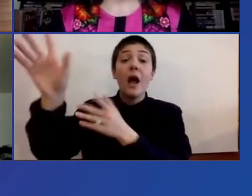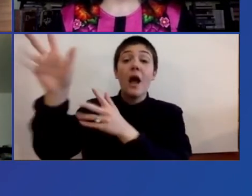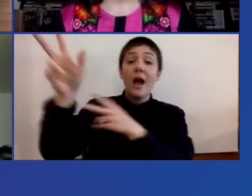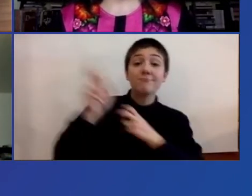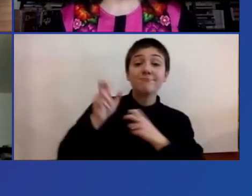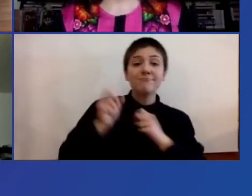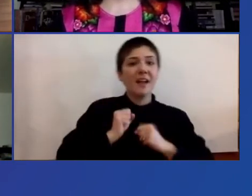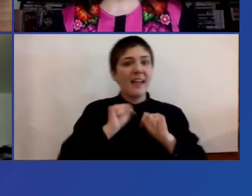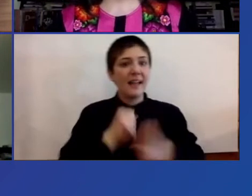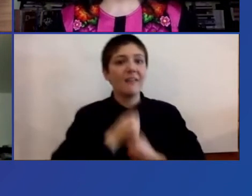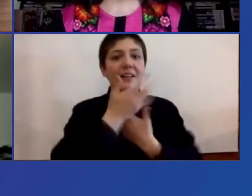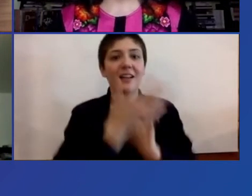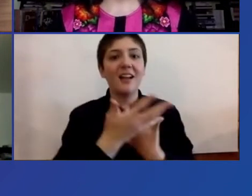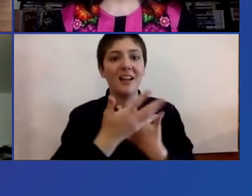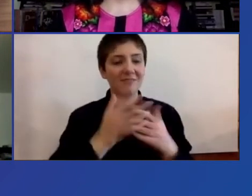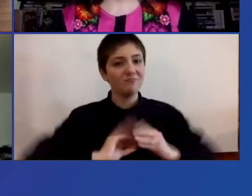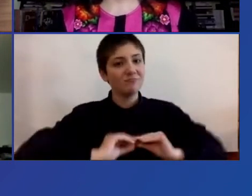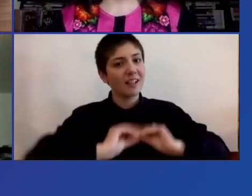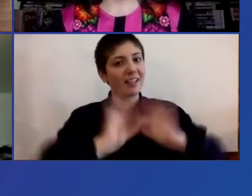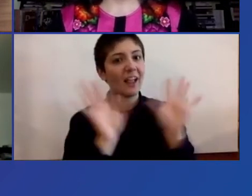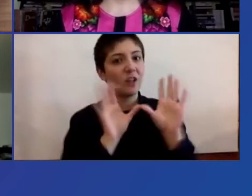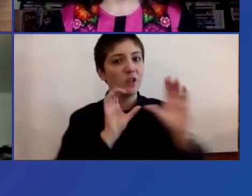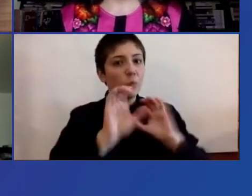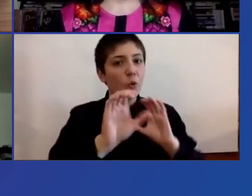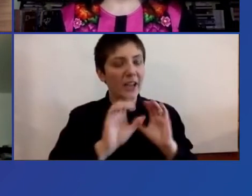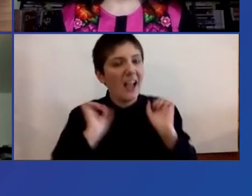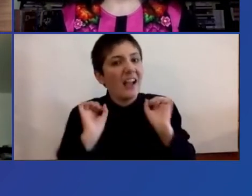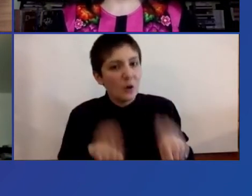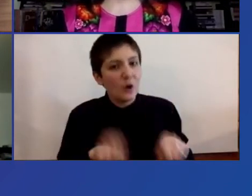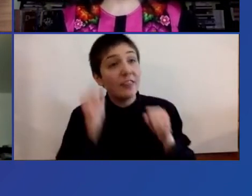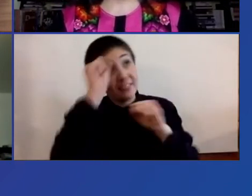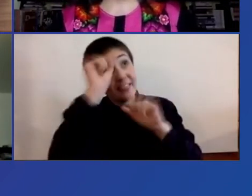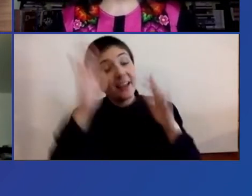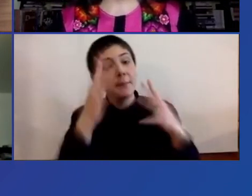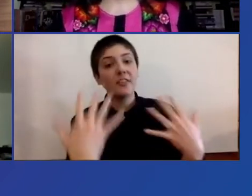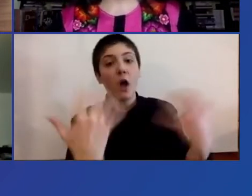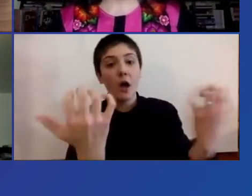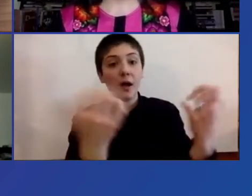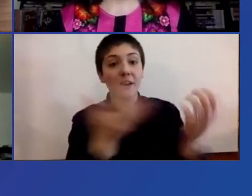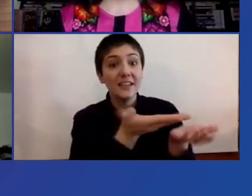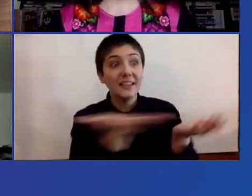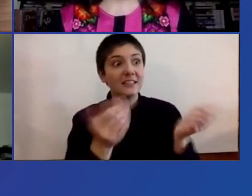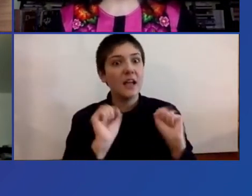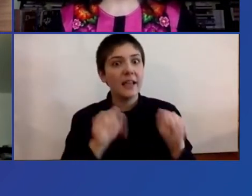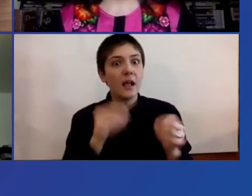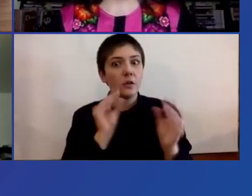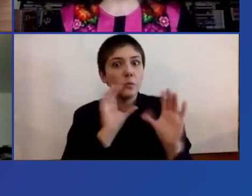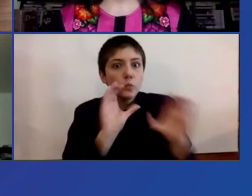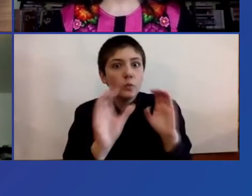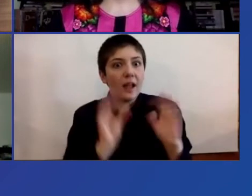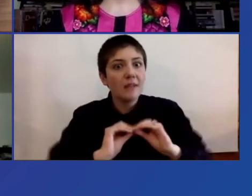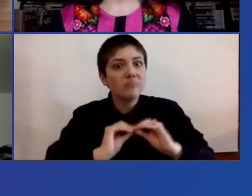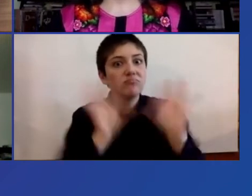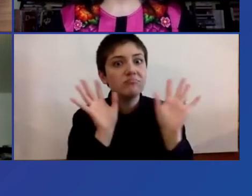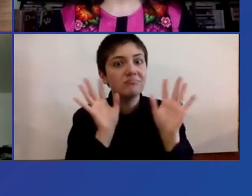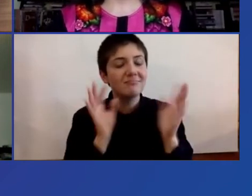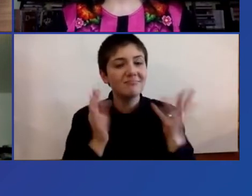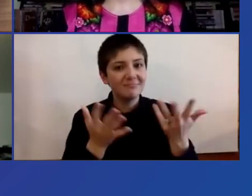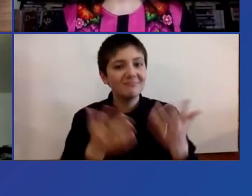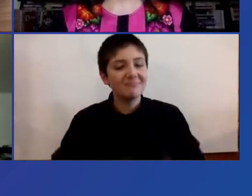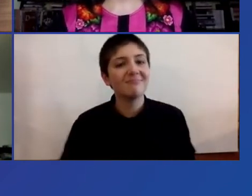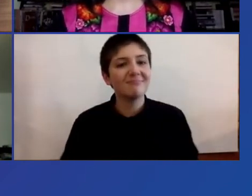reach audience through it, that would be great. This medium of dance, vehicle voice,